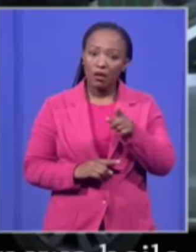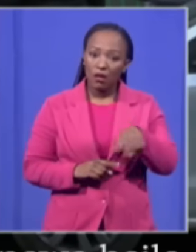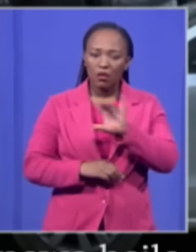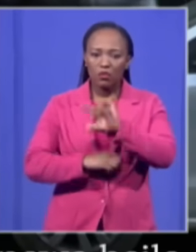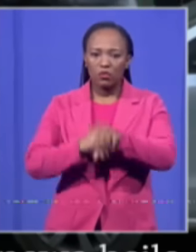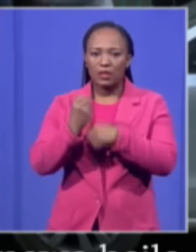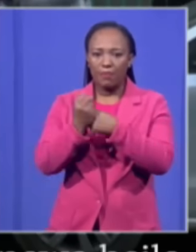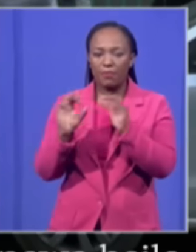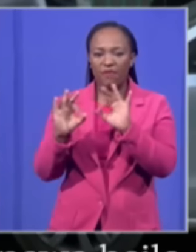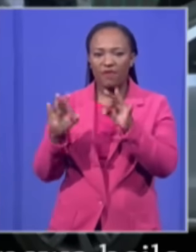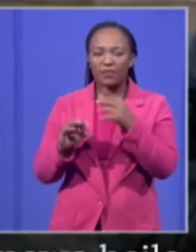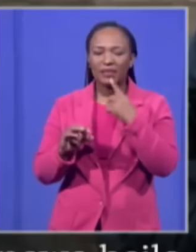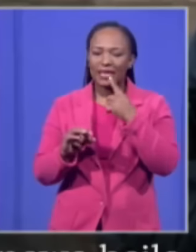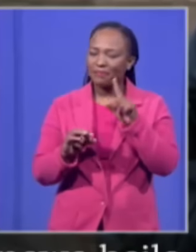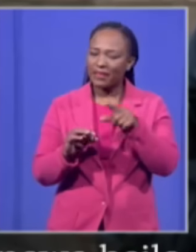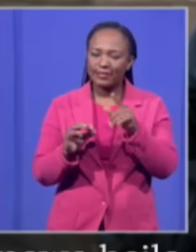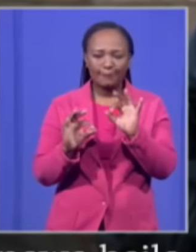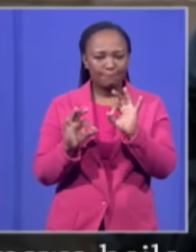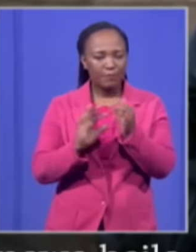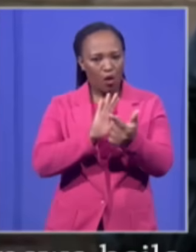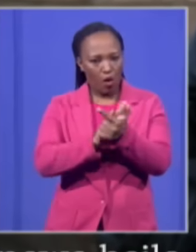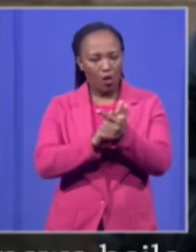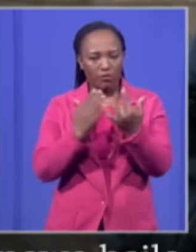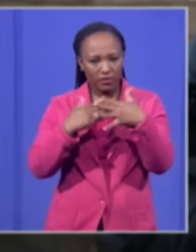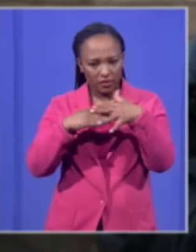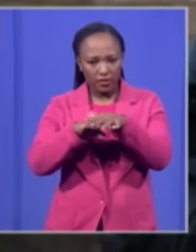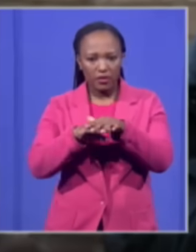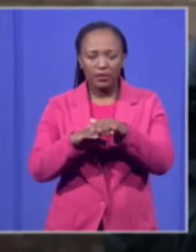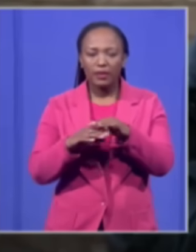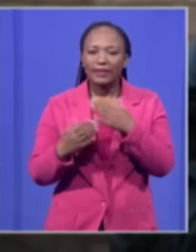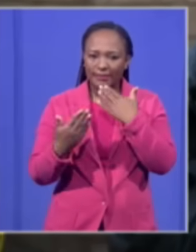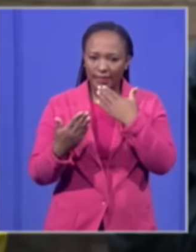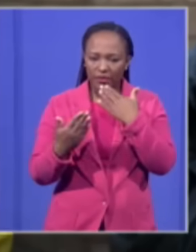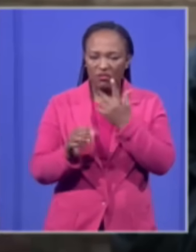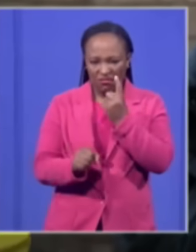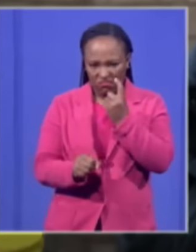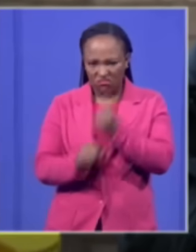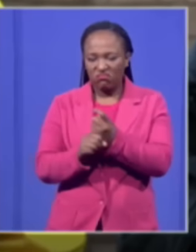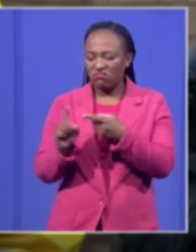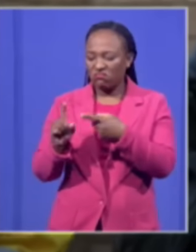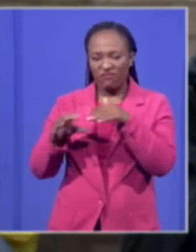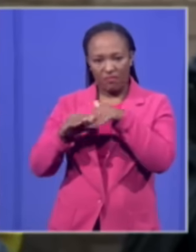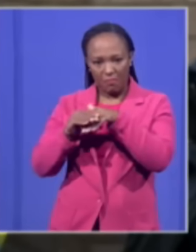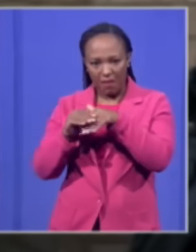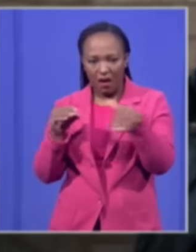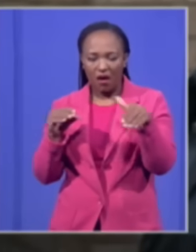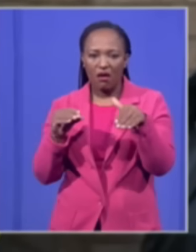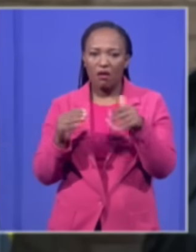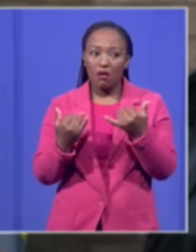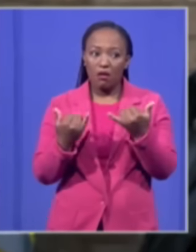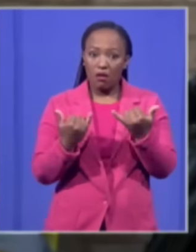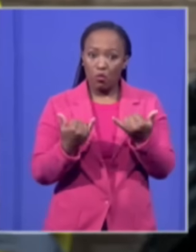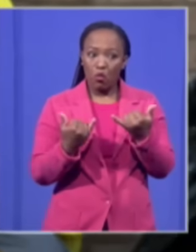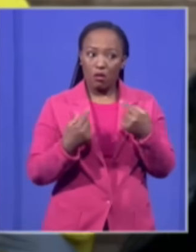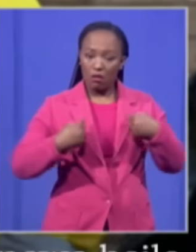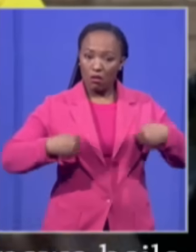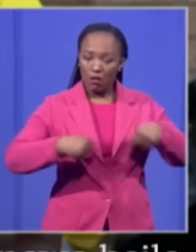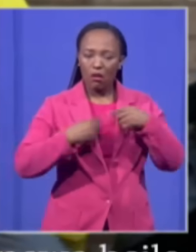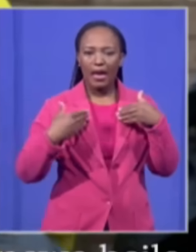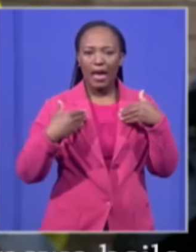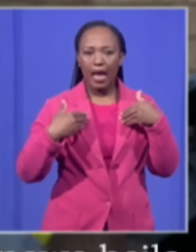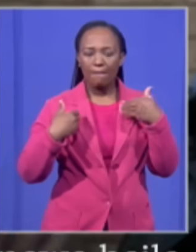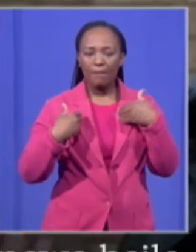o tshwanelwa ke go diragadiwa. Ke re thank you imbele ke a leboga gore o dinailwe bail because of le rona mo re leng teng ra itumela gore